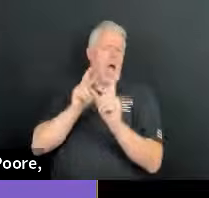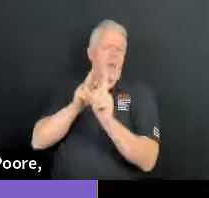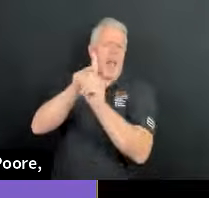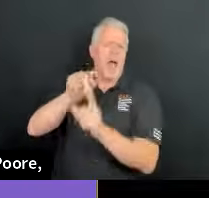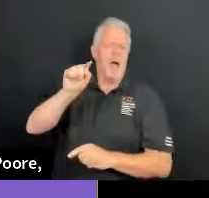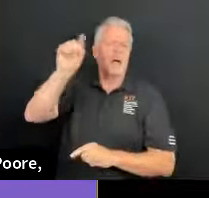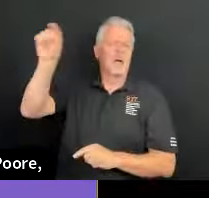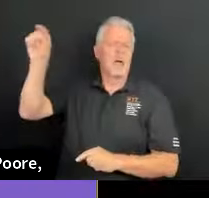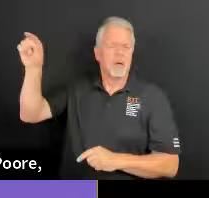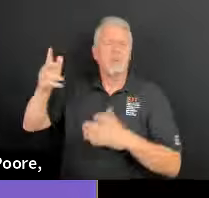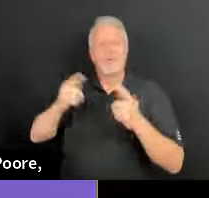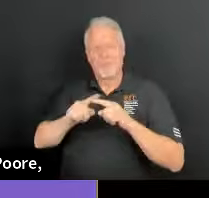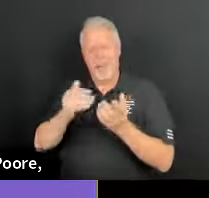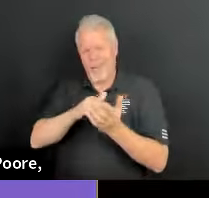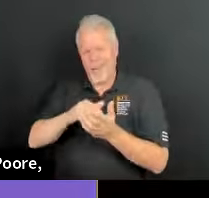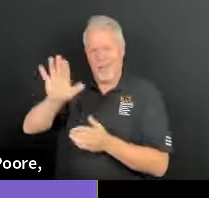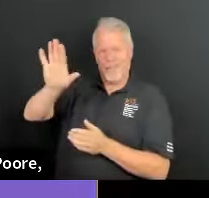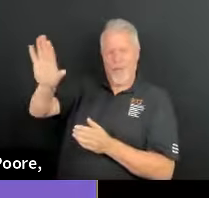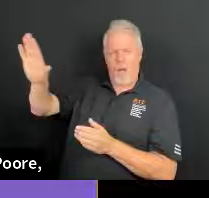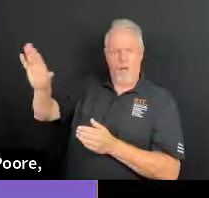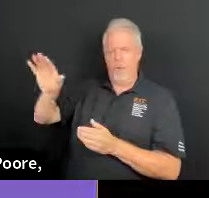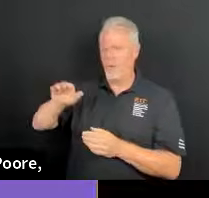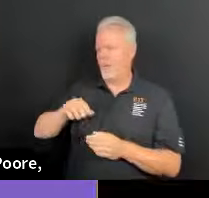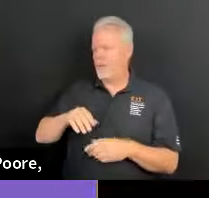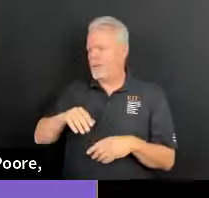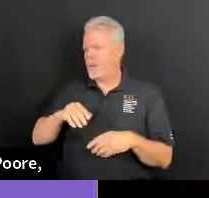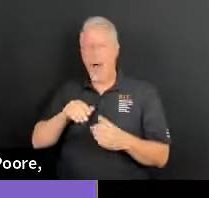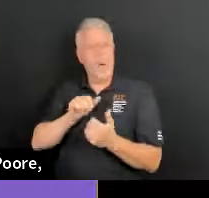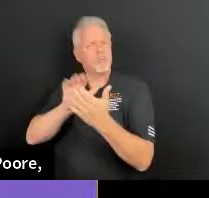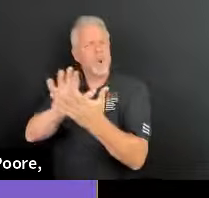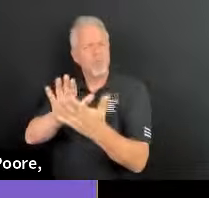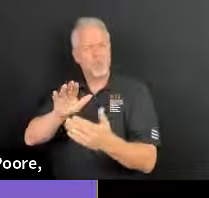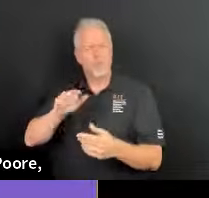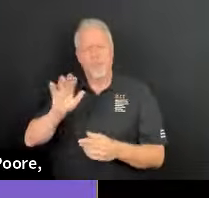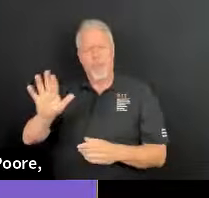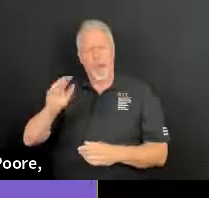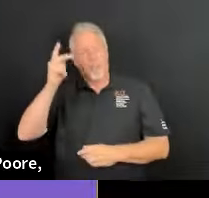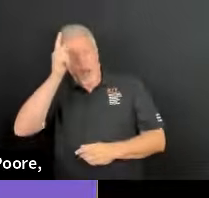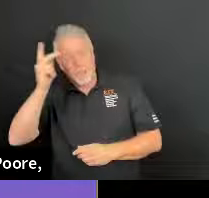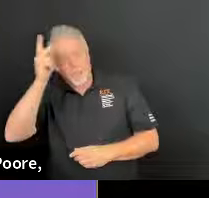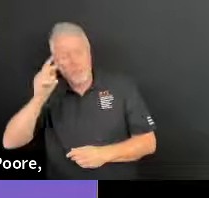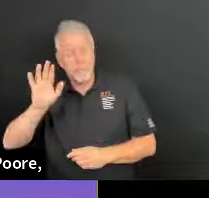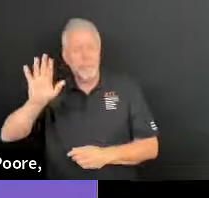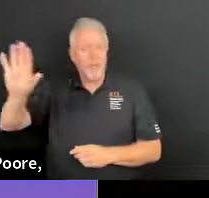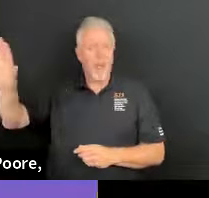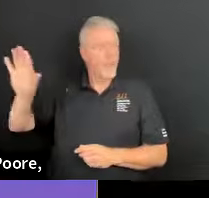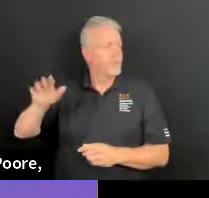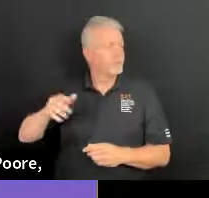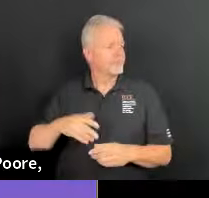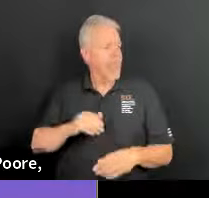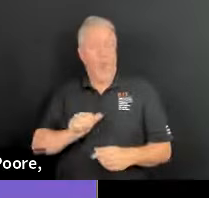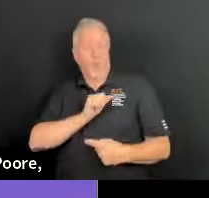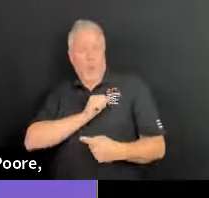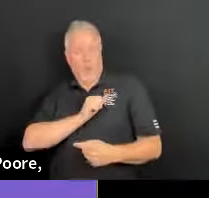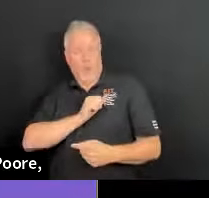slide are local in the United States. I'm sure you could apply it to other countries, but their approaches